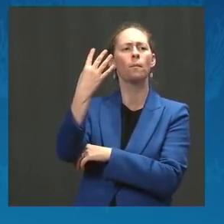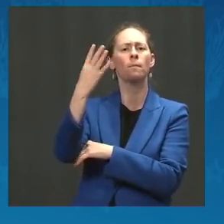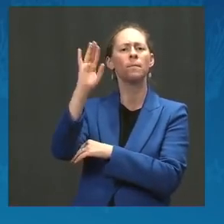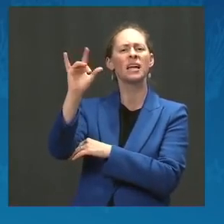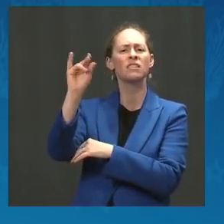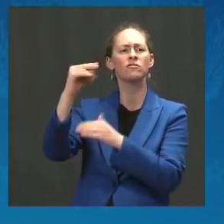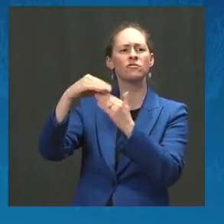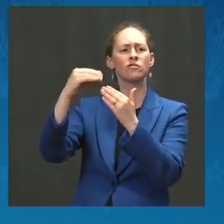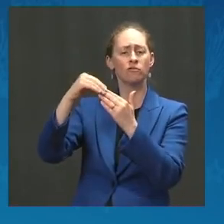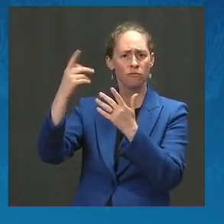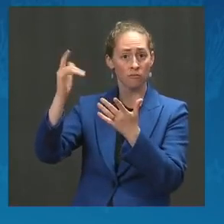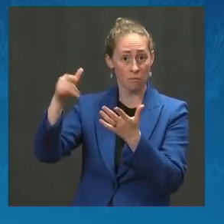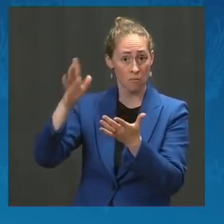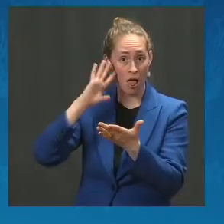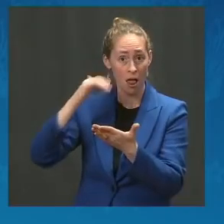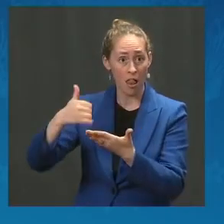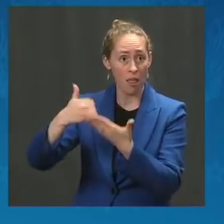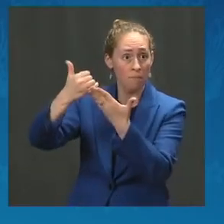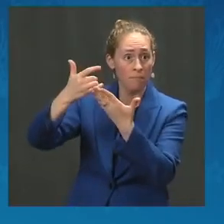you have a projection, sir?